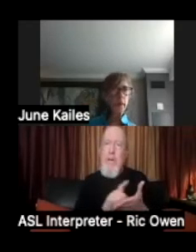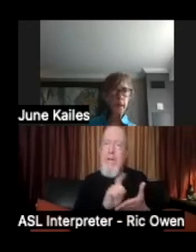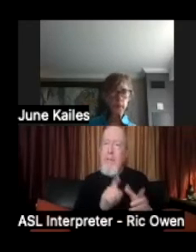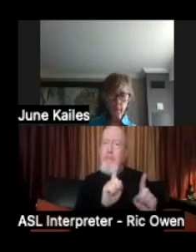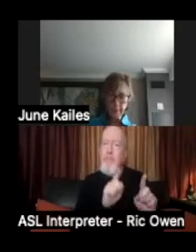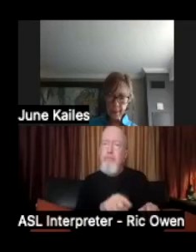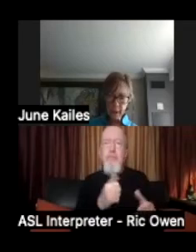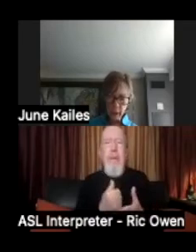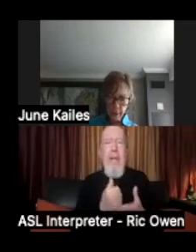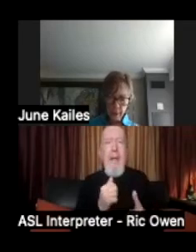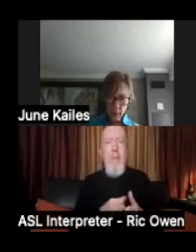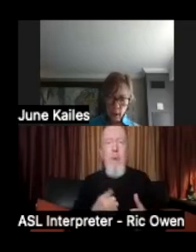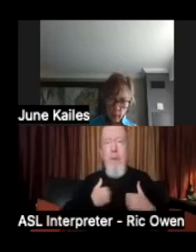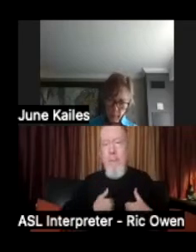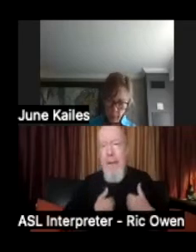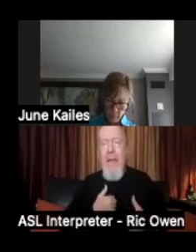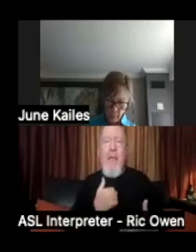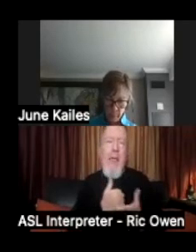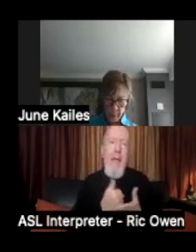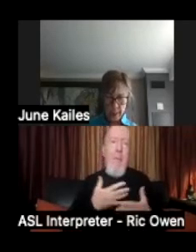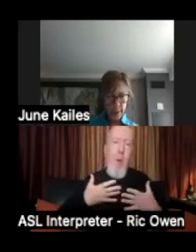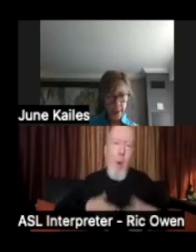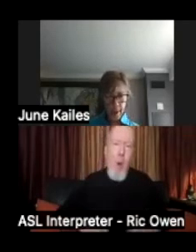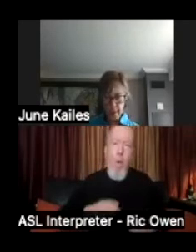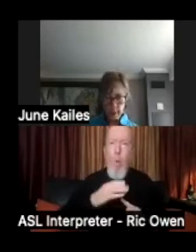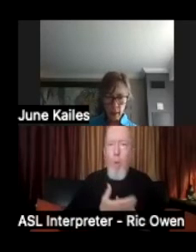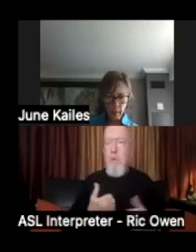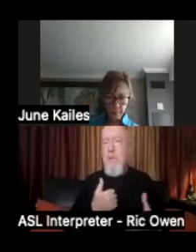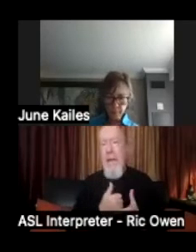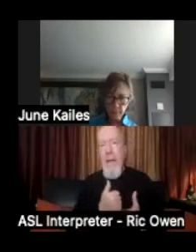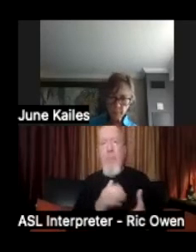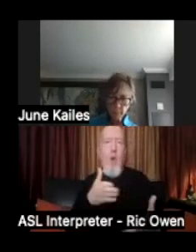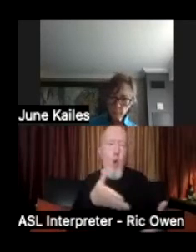dressing, transferring, and meal preparation and